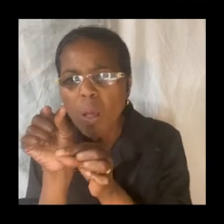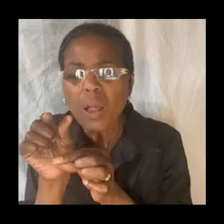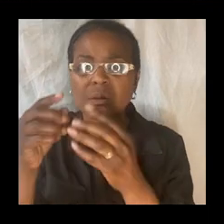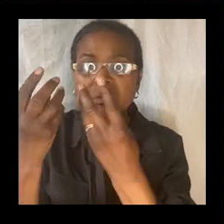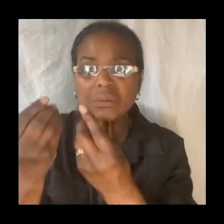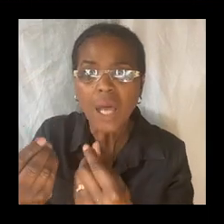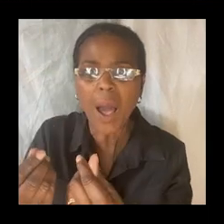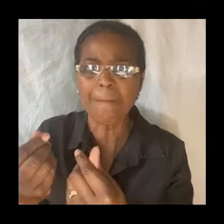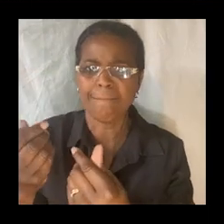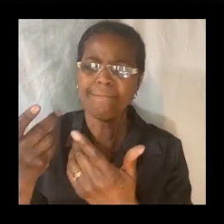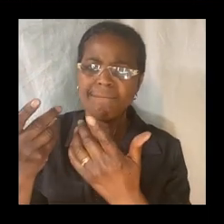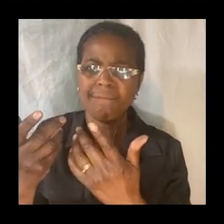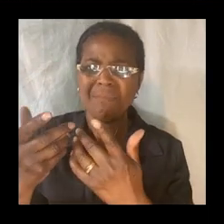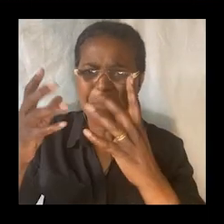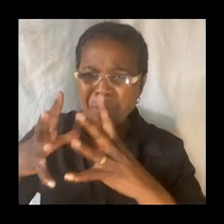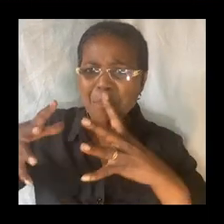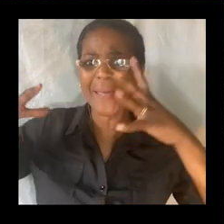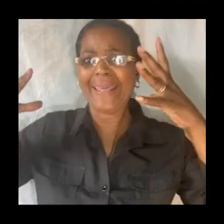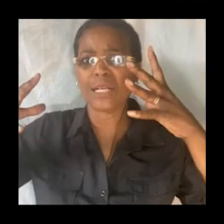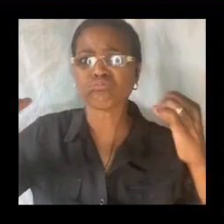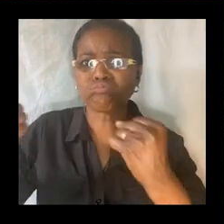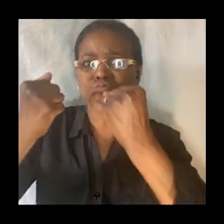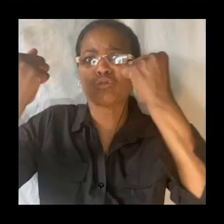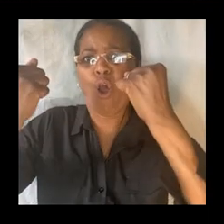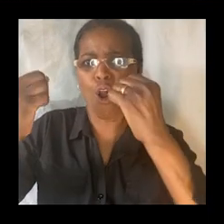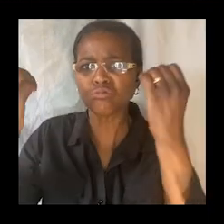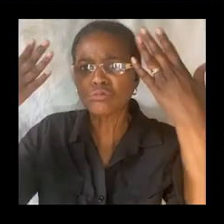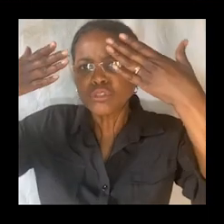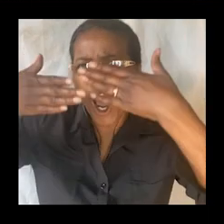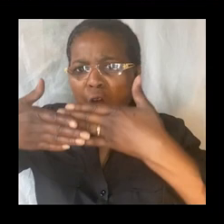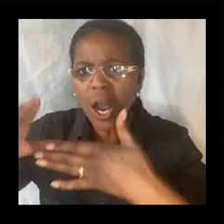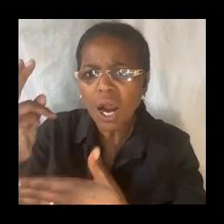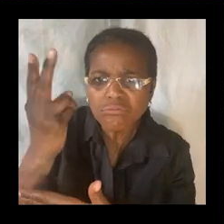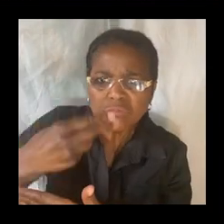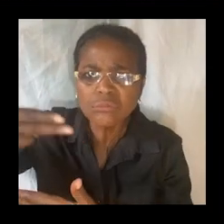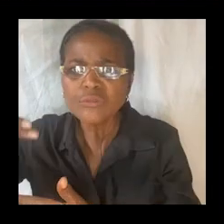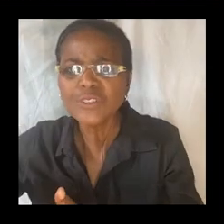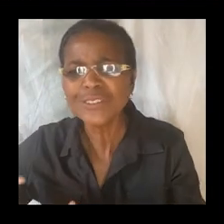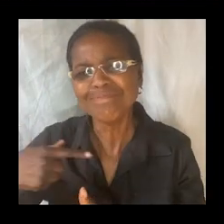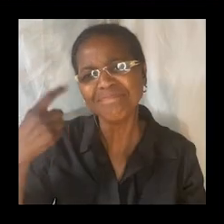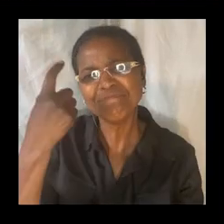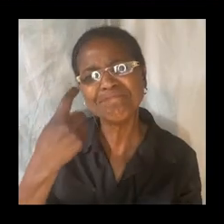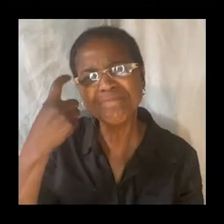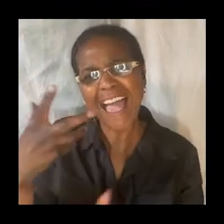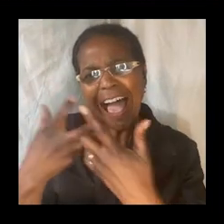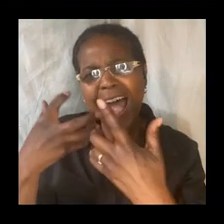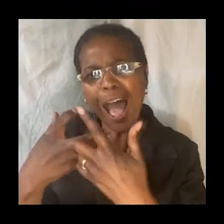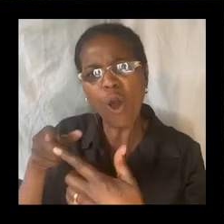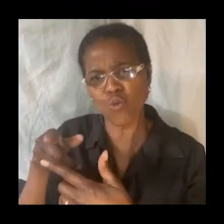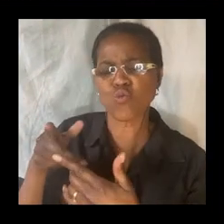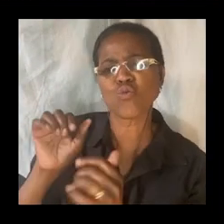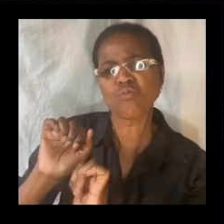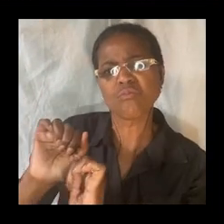touch. And then there are others which are huge and dominant and very dark. And so I'm wondering how you kind of